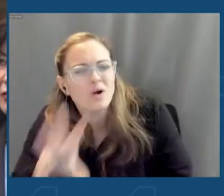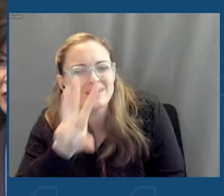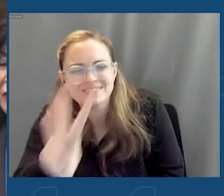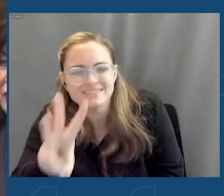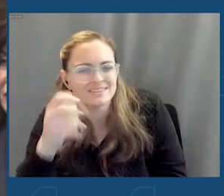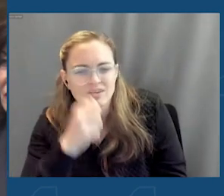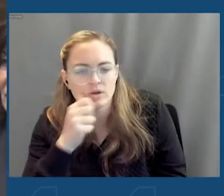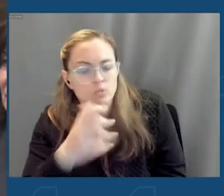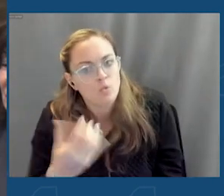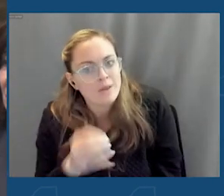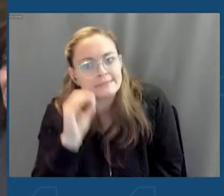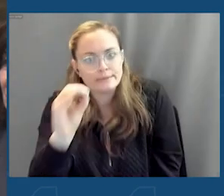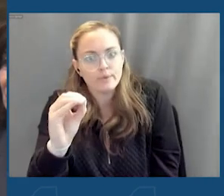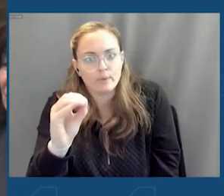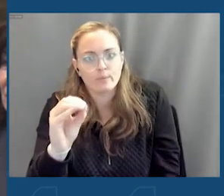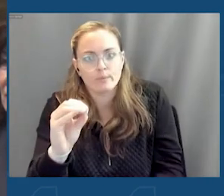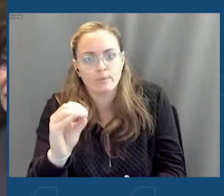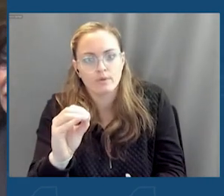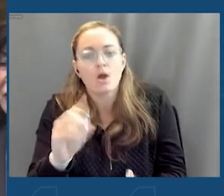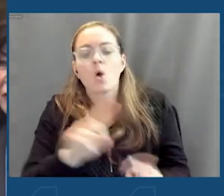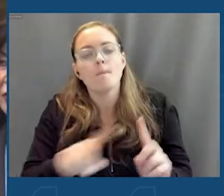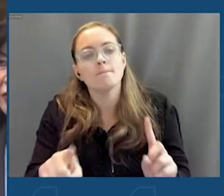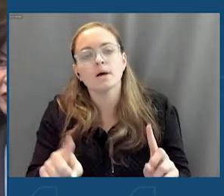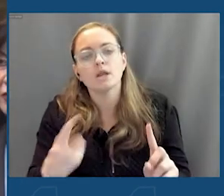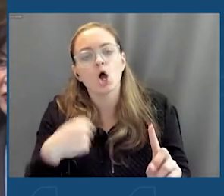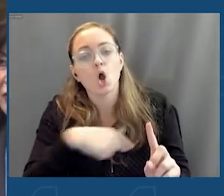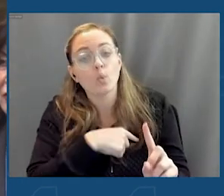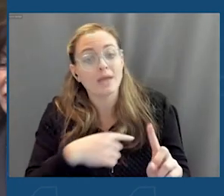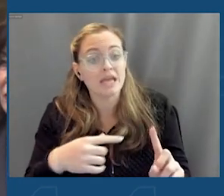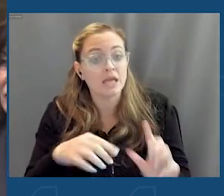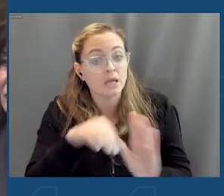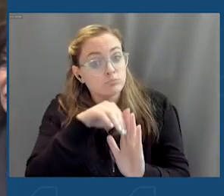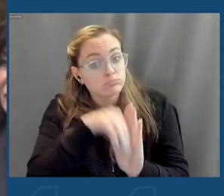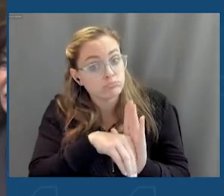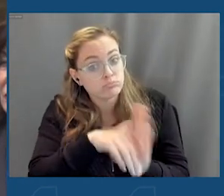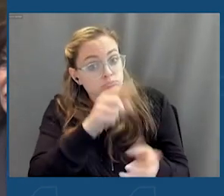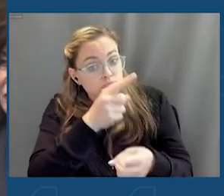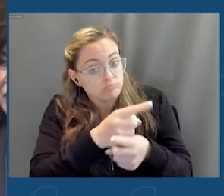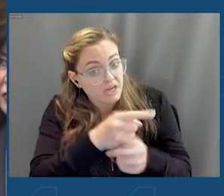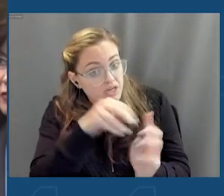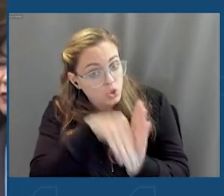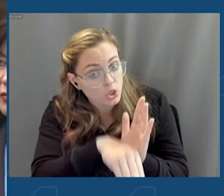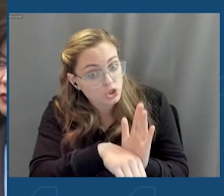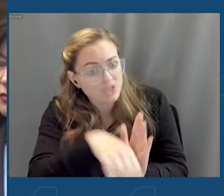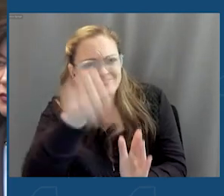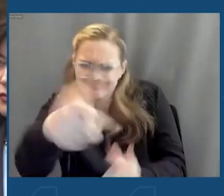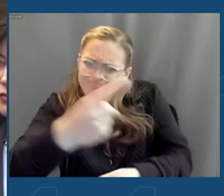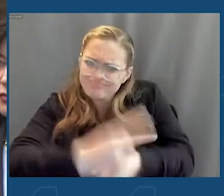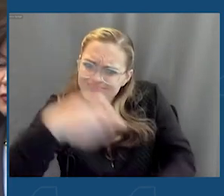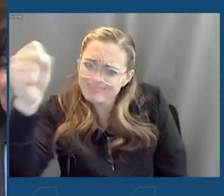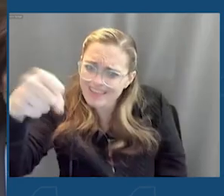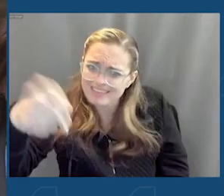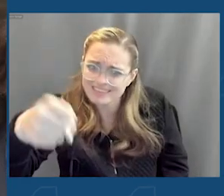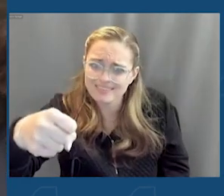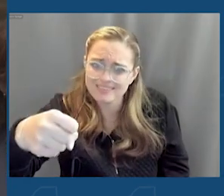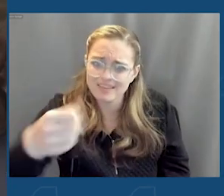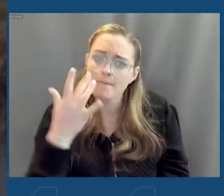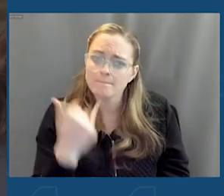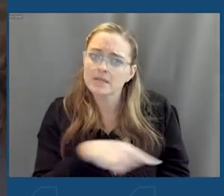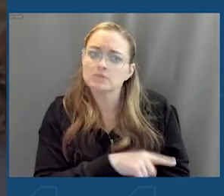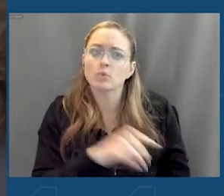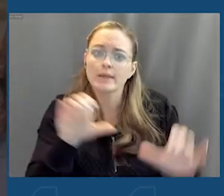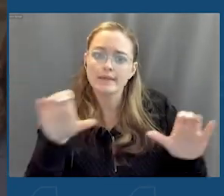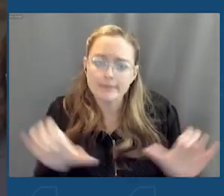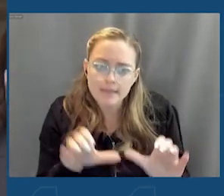0 felonies a day. But are we trending in the right direction? You're darn right we are, because we did it